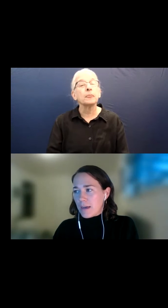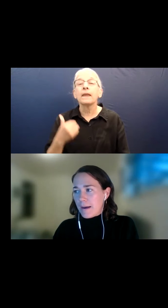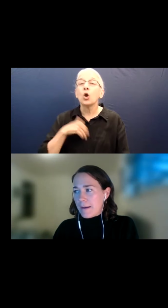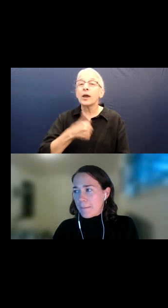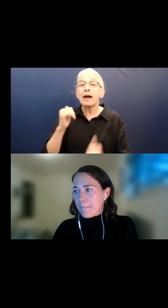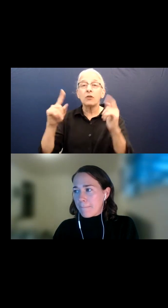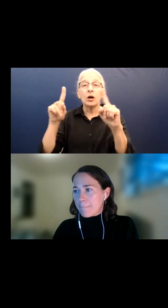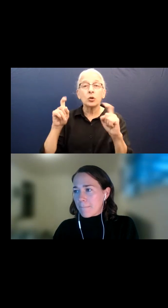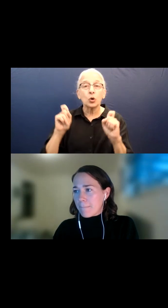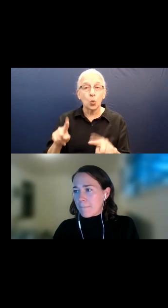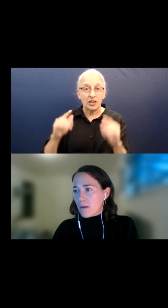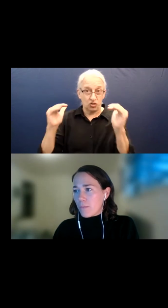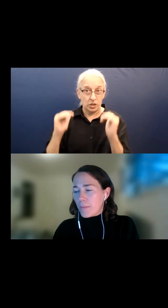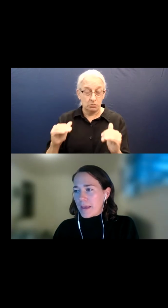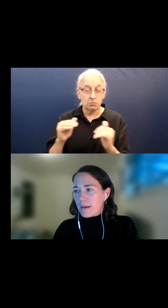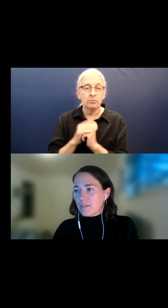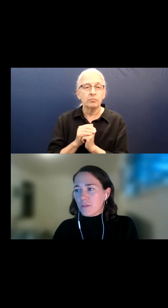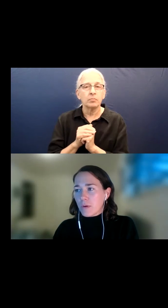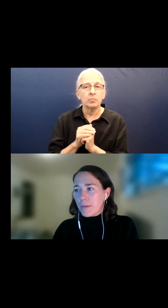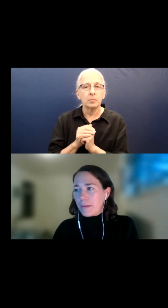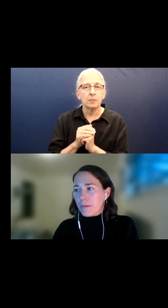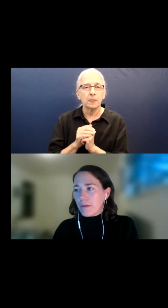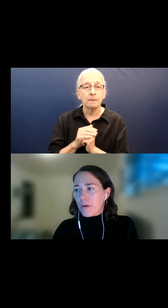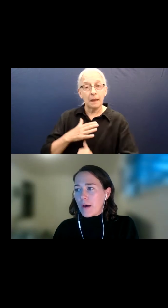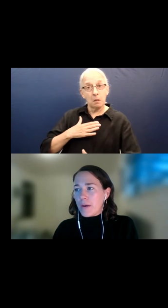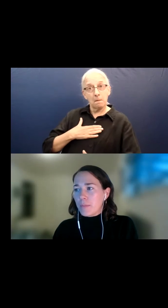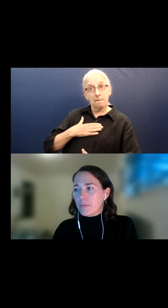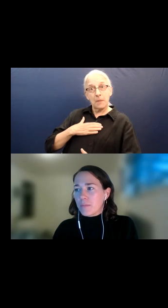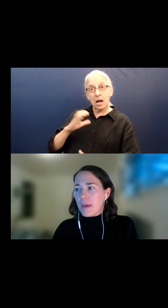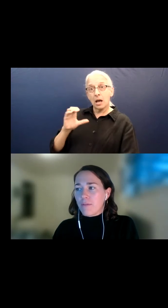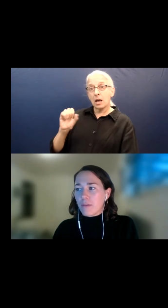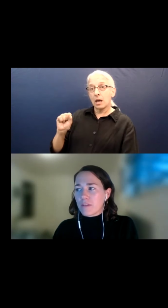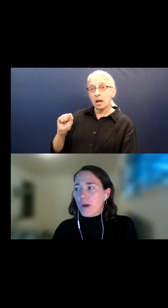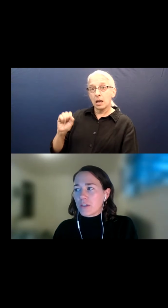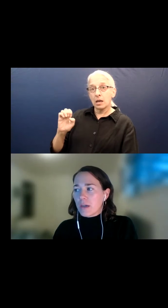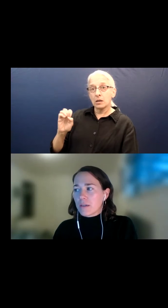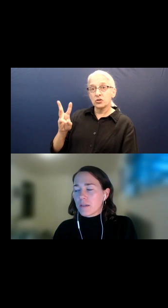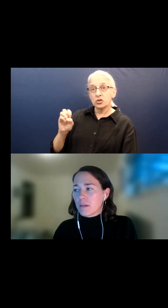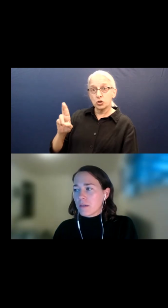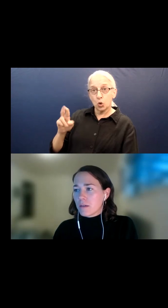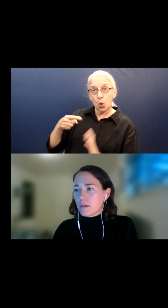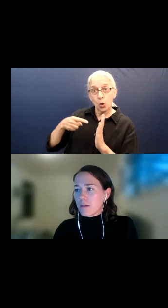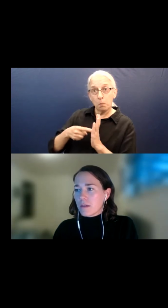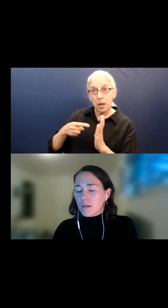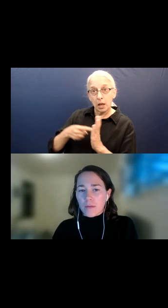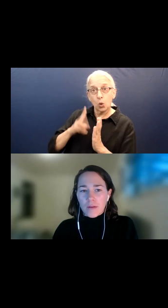question. Will my sewer bill go up to pay for this project?